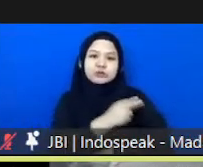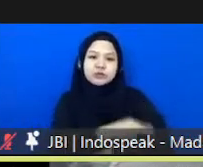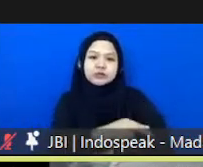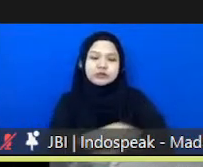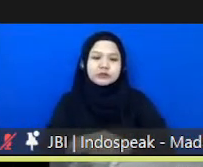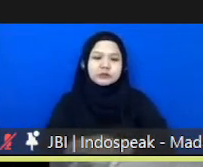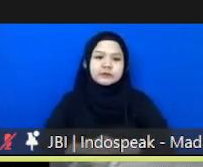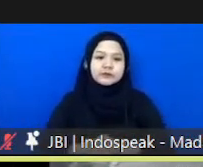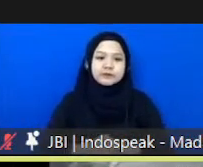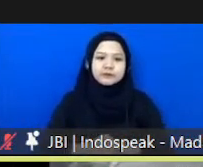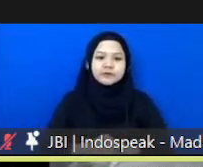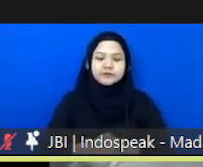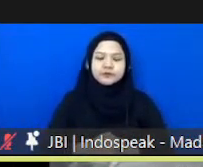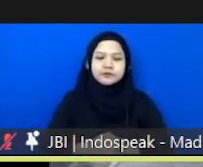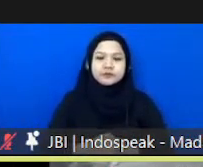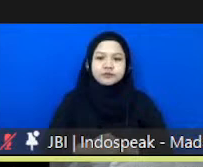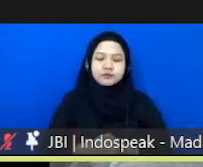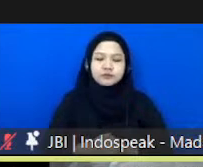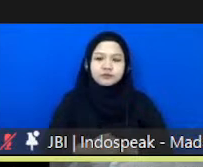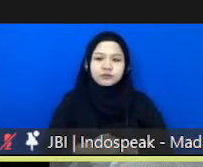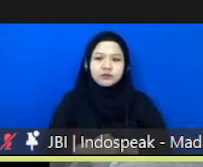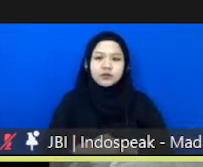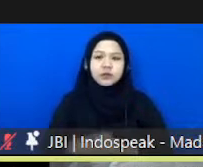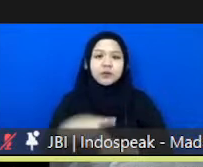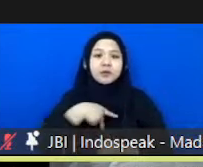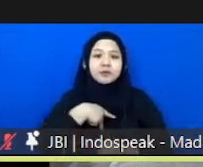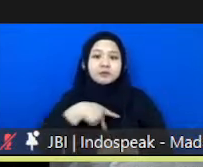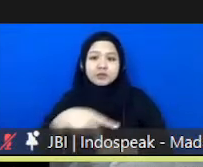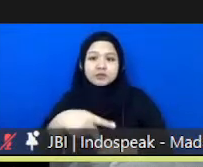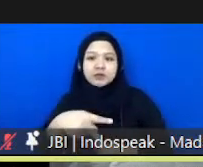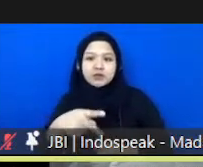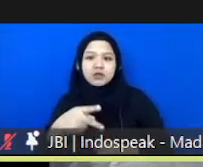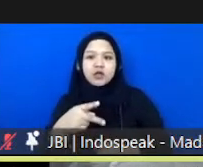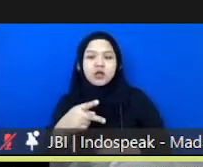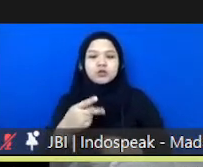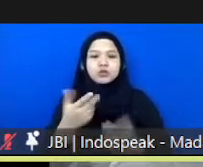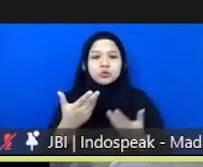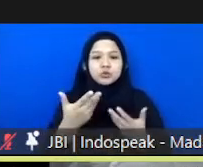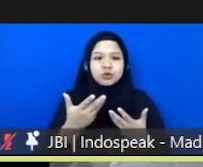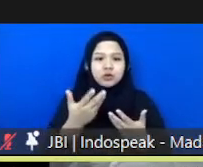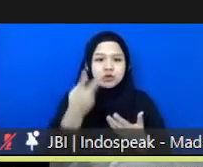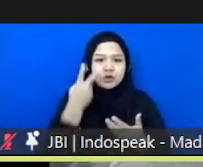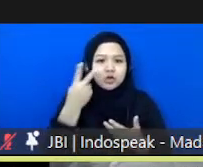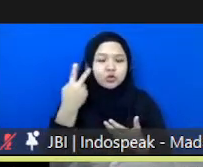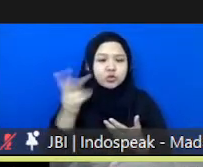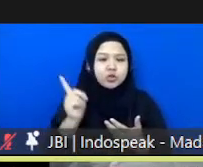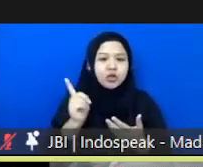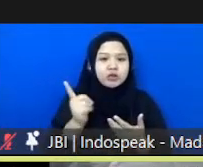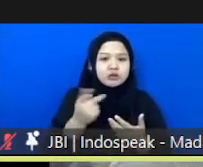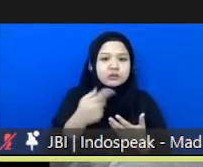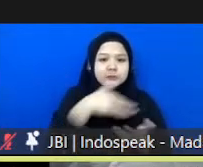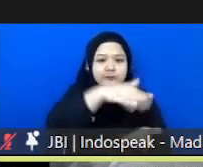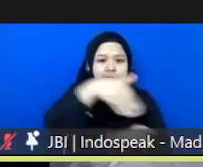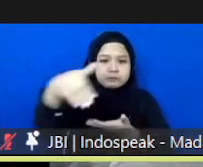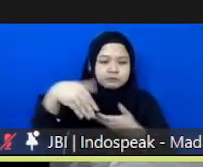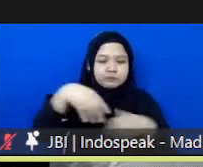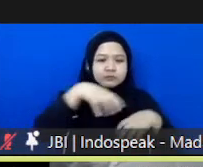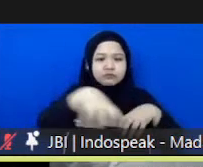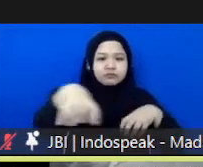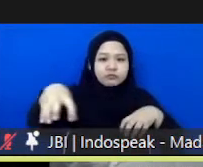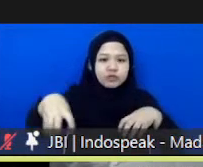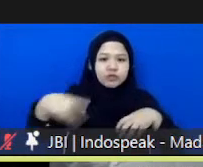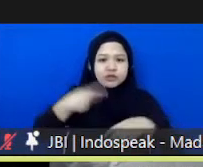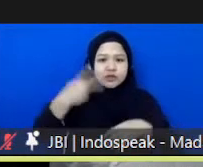enrollment, the participants also, location was also recorded on the map. And they were asked about movements to capture